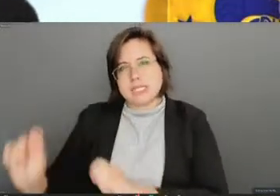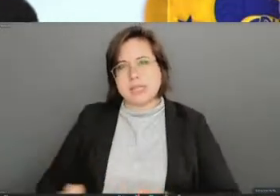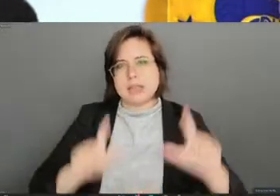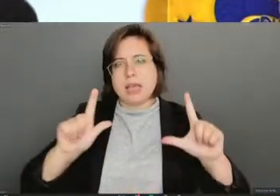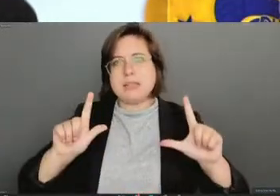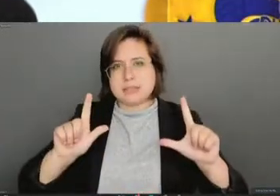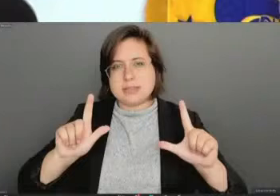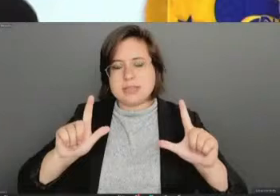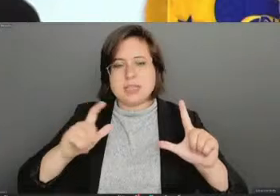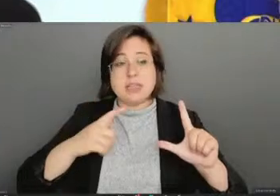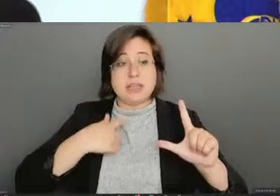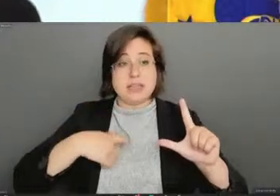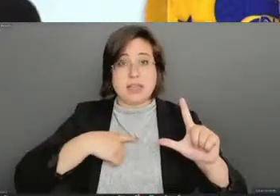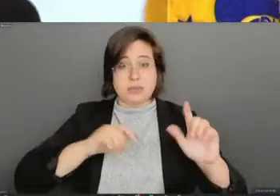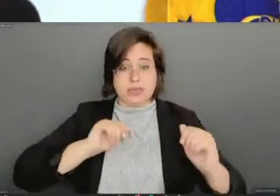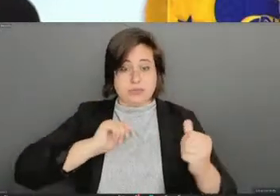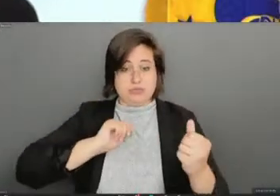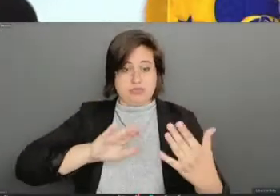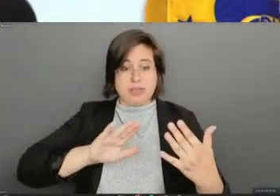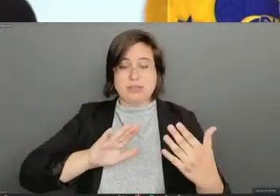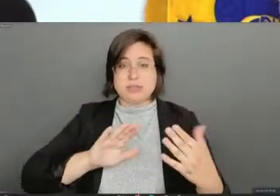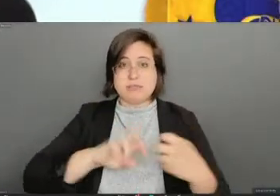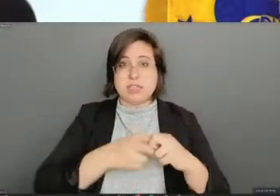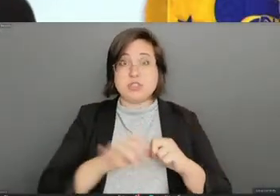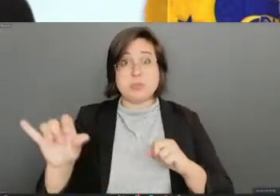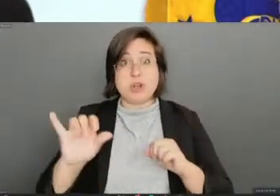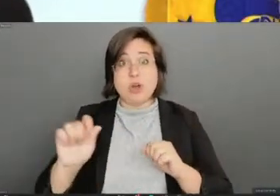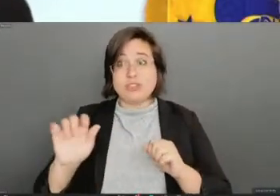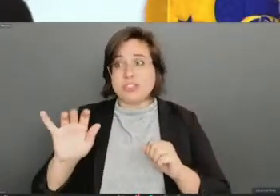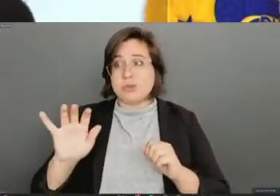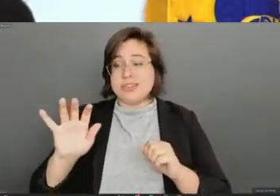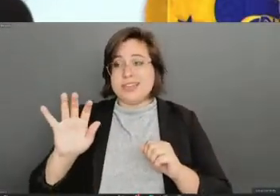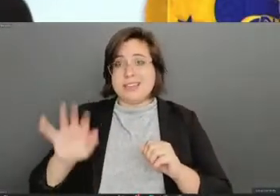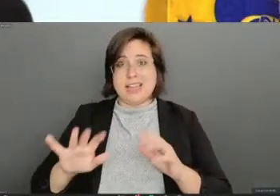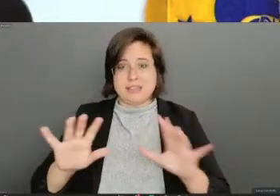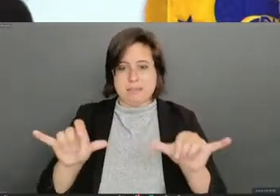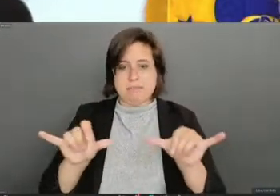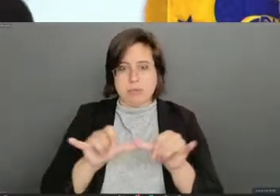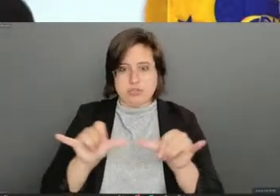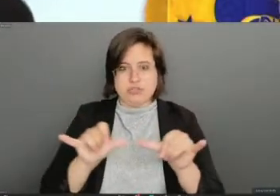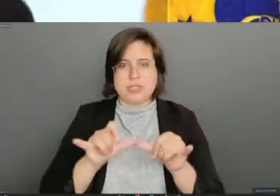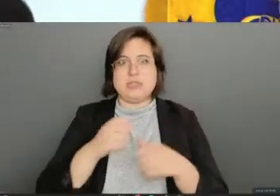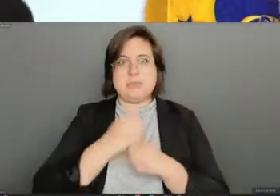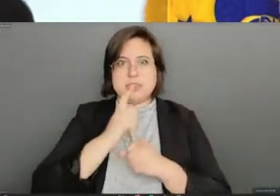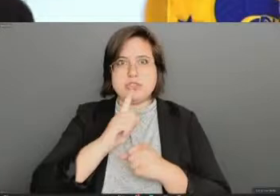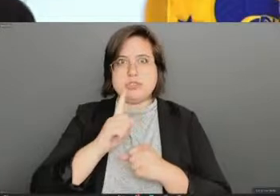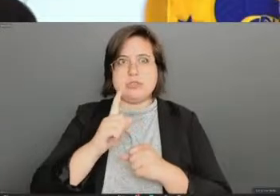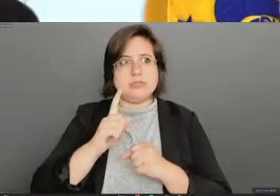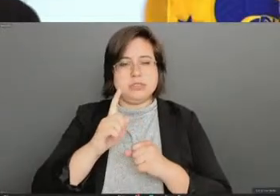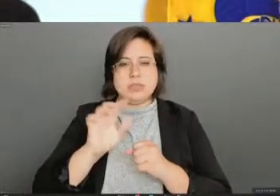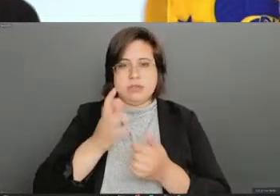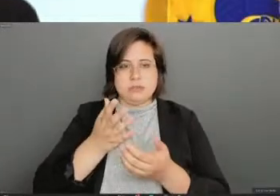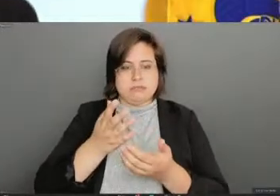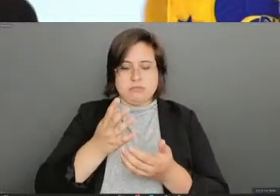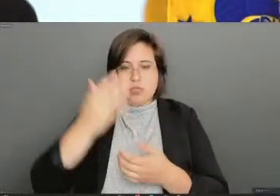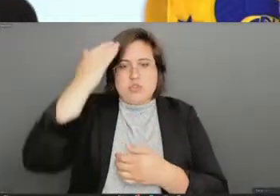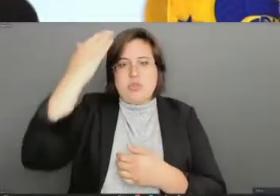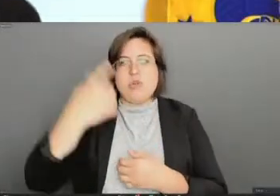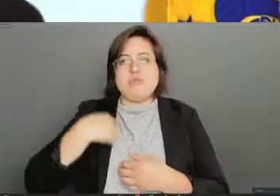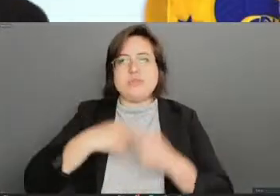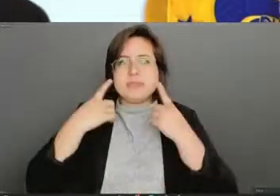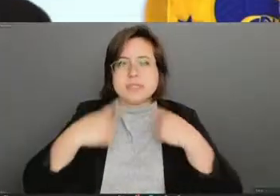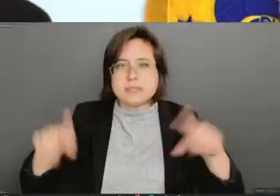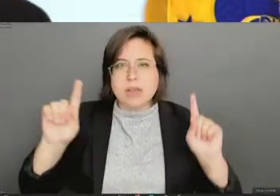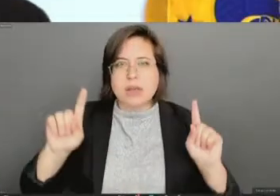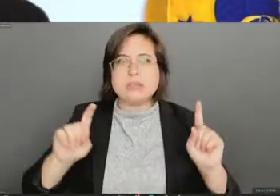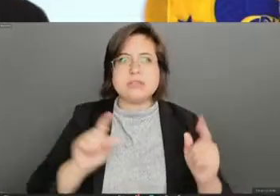only look at issues, but a metric that we use to guide whether we are succeeding on issues, whether it's addressing the COVID pandemic or the many